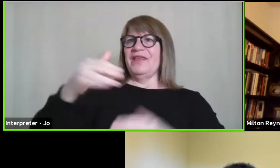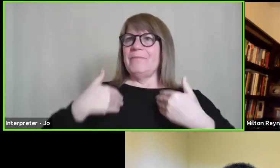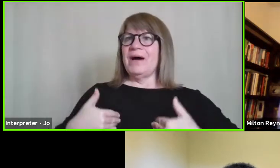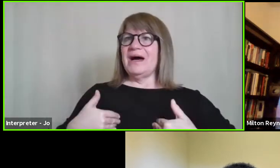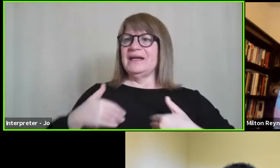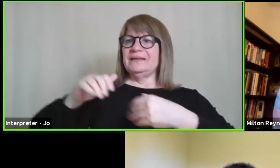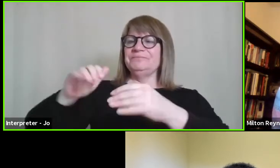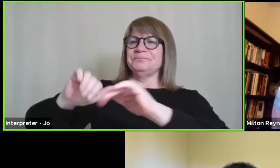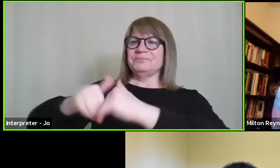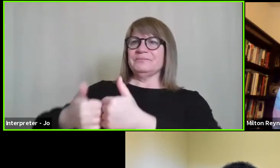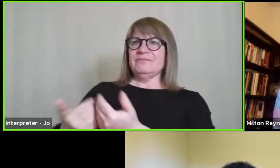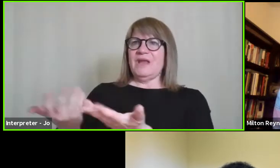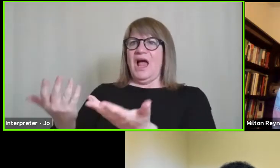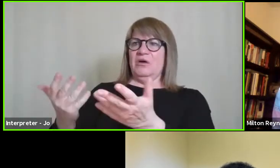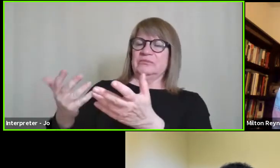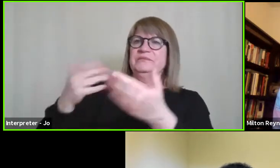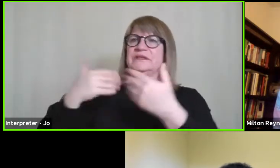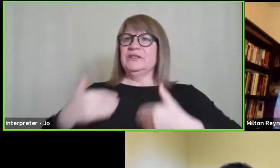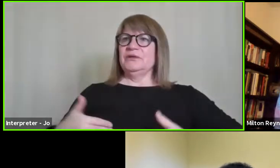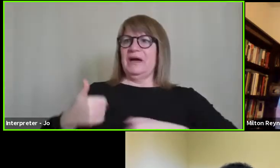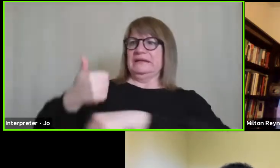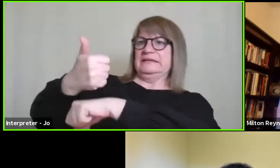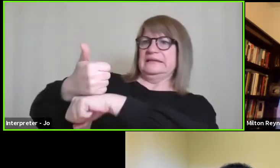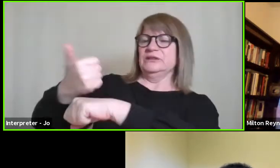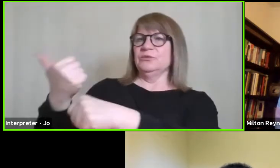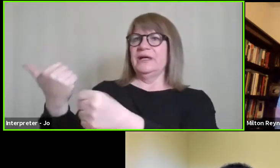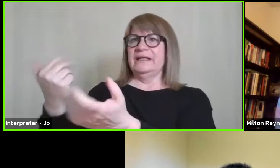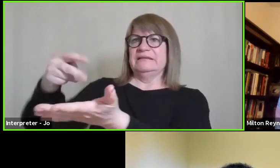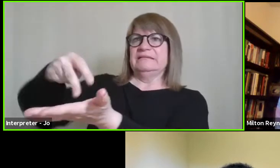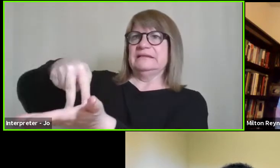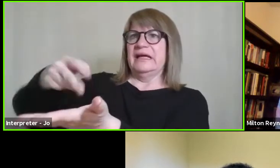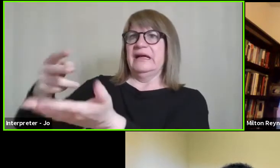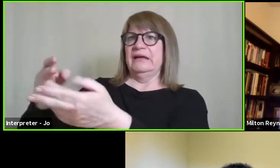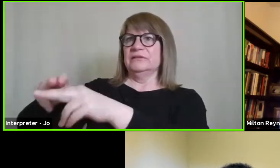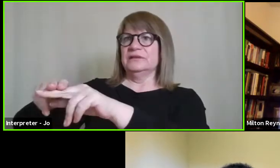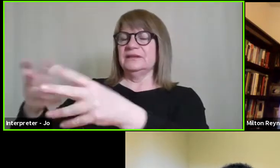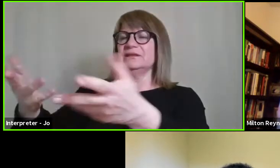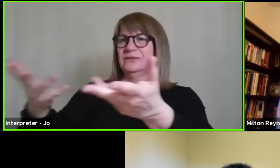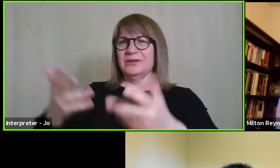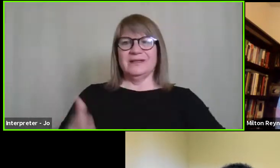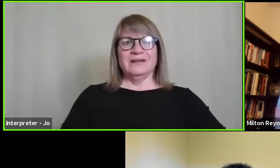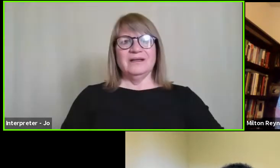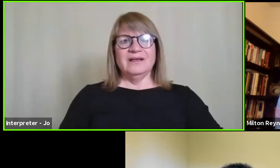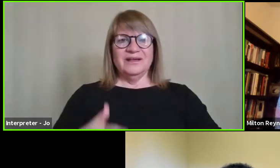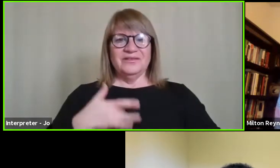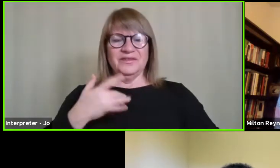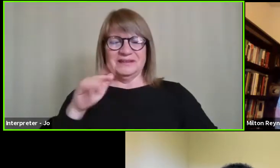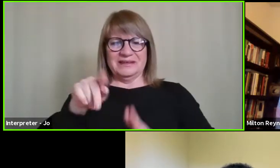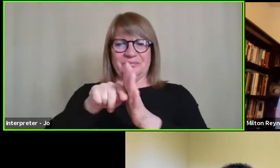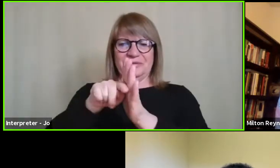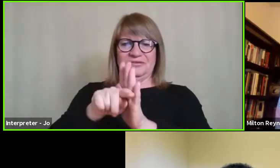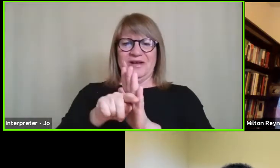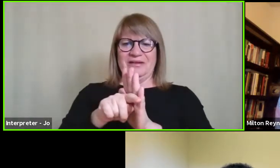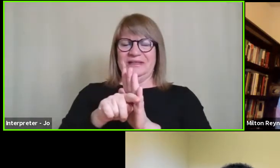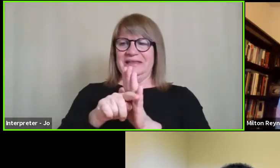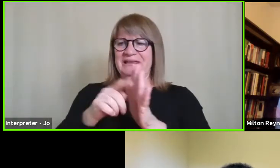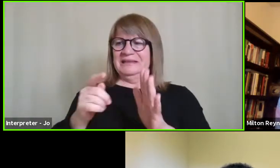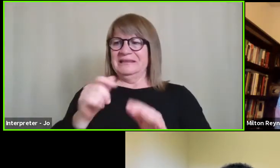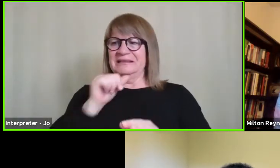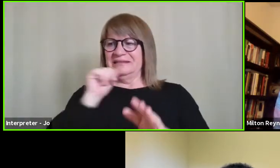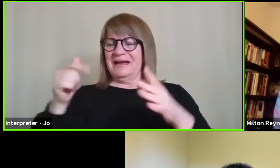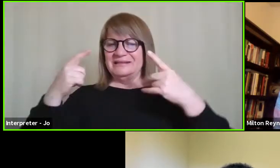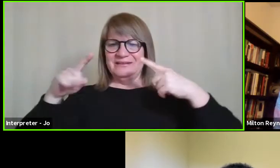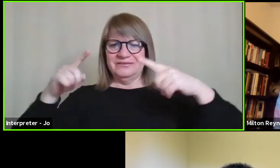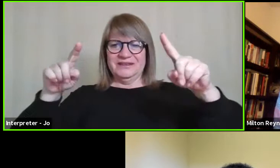sense it is it also if we follow that logic it also seems to be to be profoundly inefficient to be looking for solutions within the body